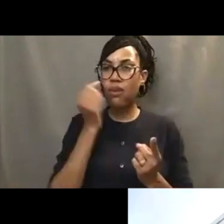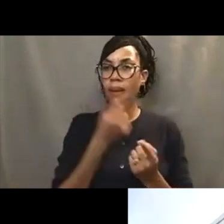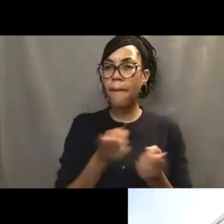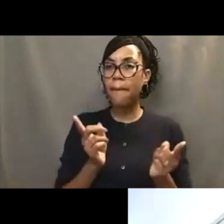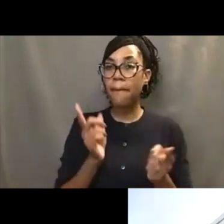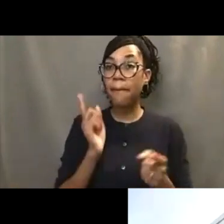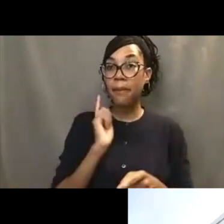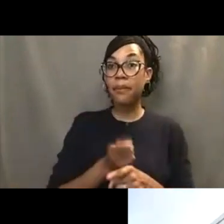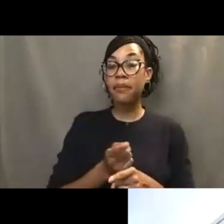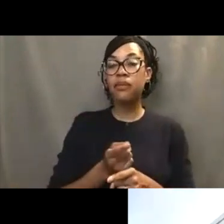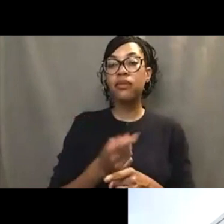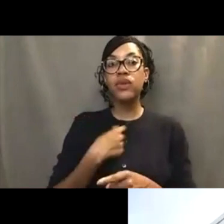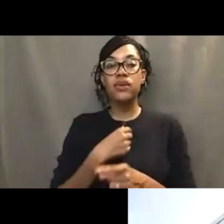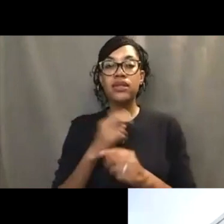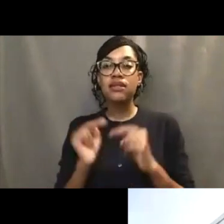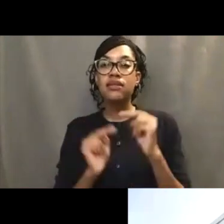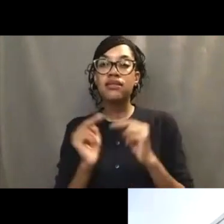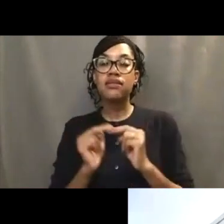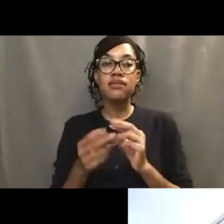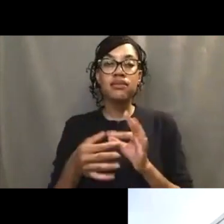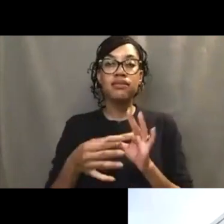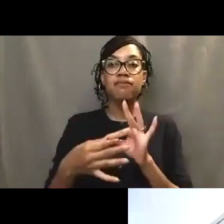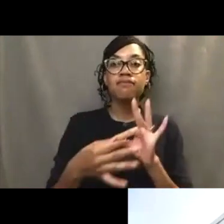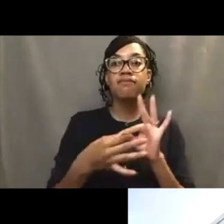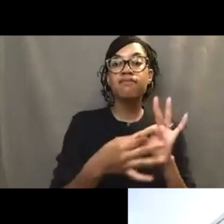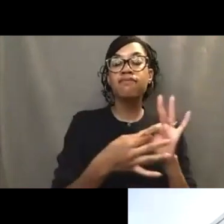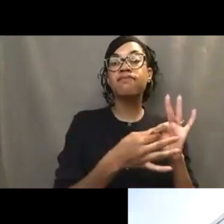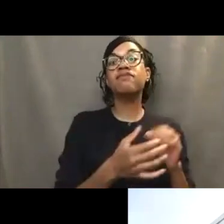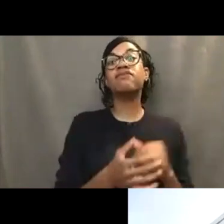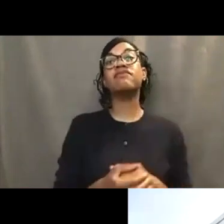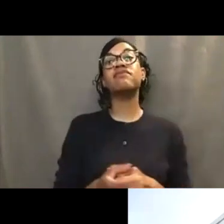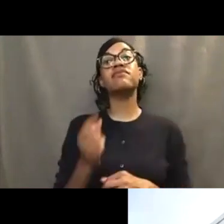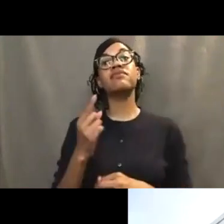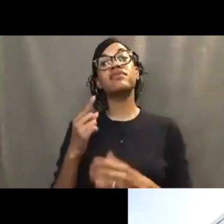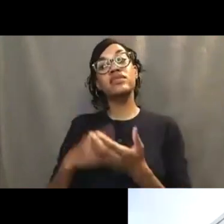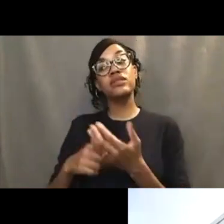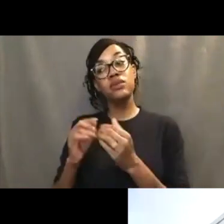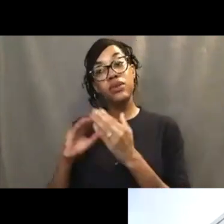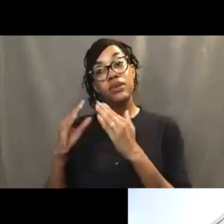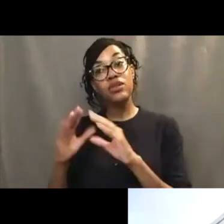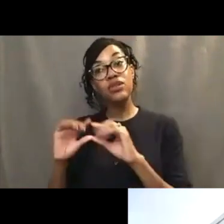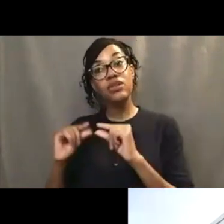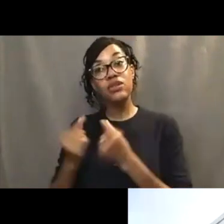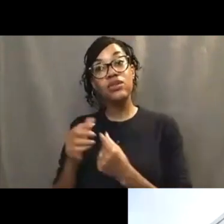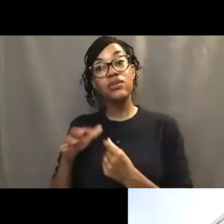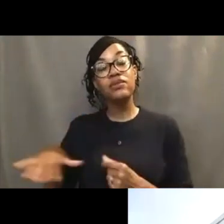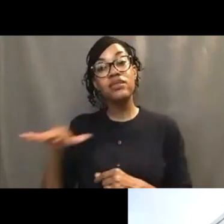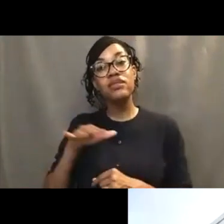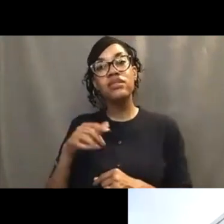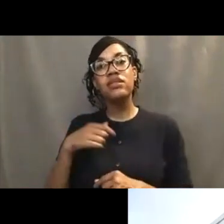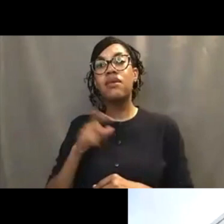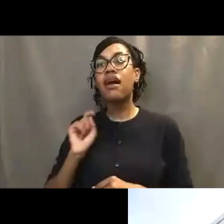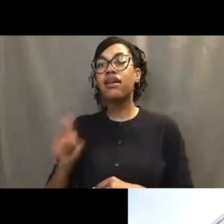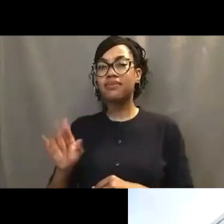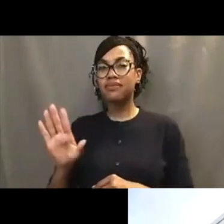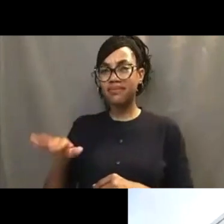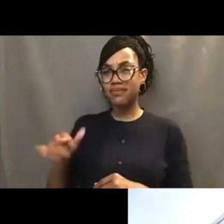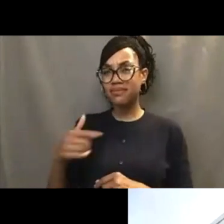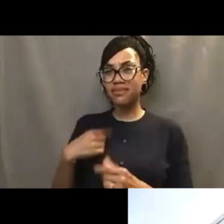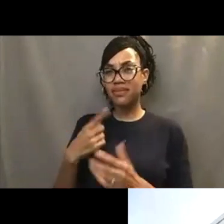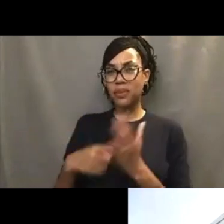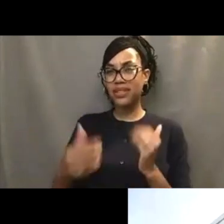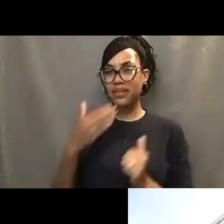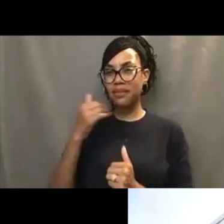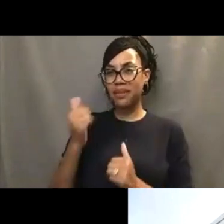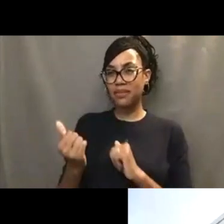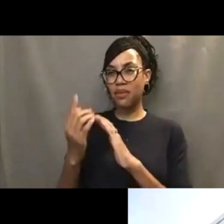develop some relationships, and talking to some of the community groups, we asked them, what's the best way to talk to